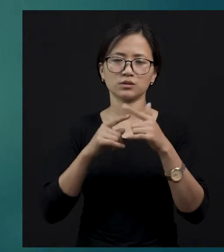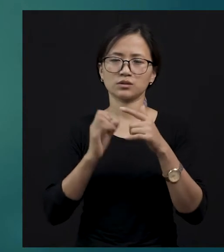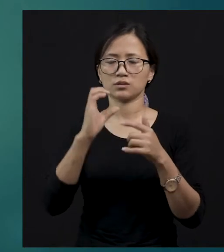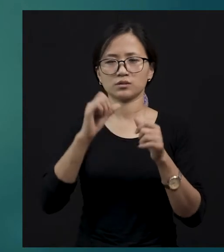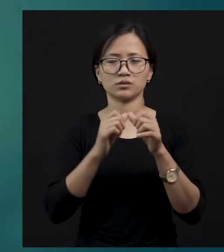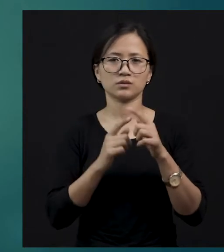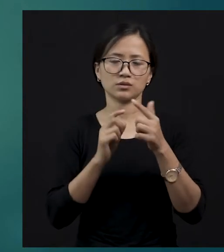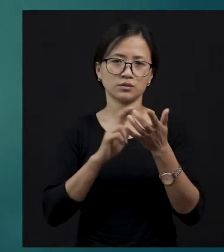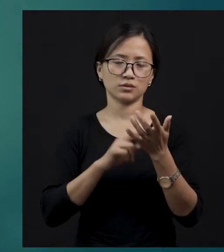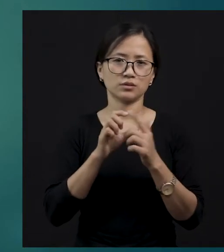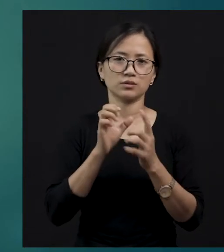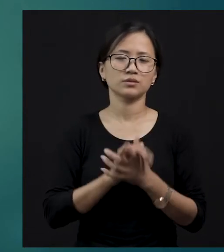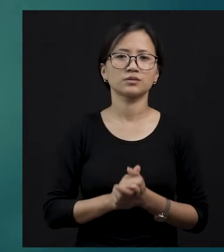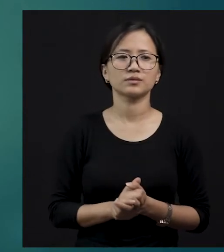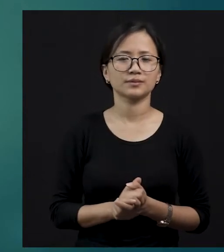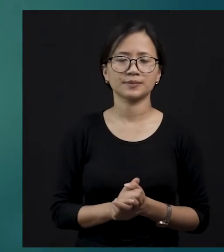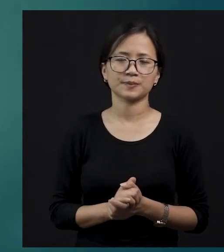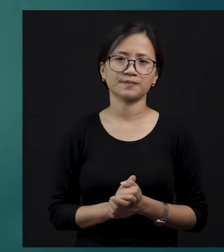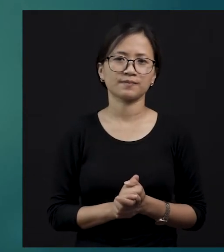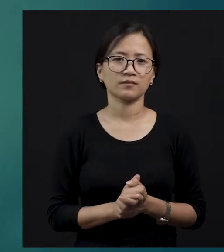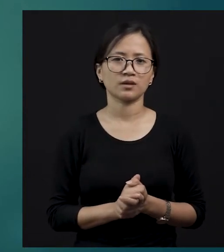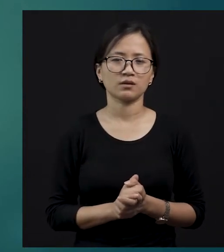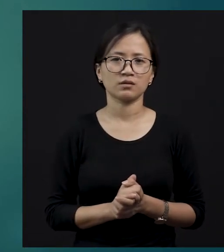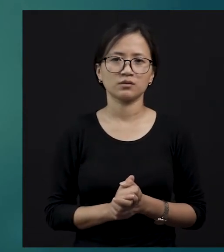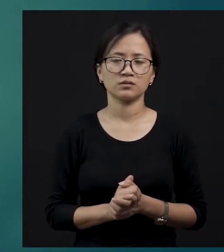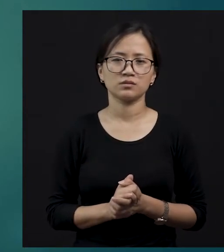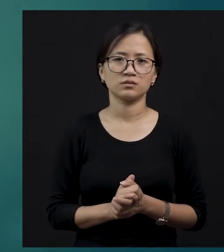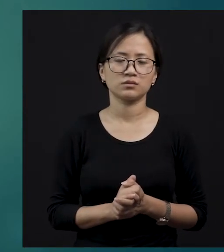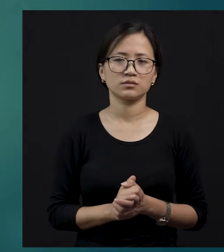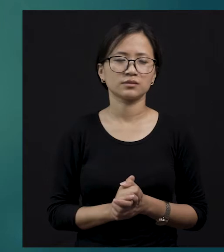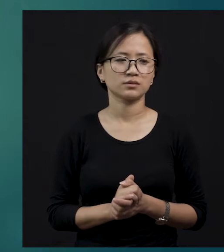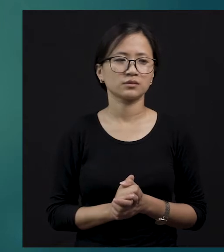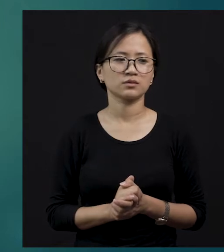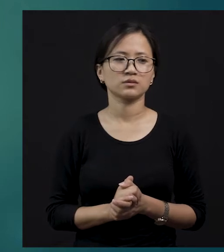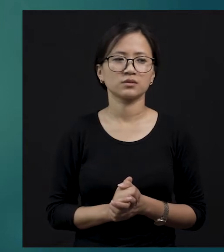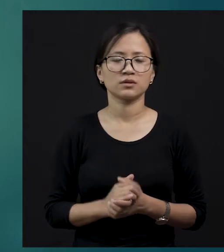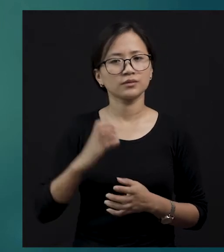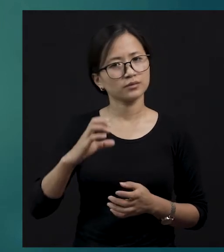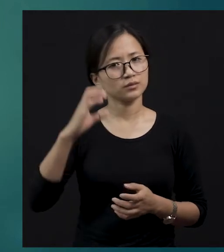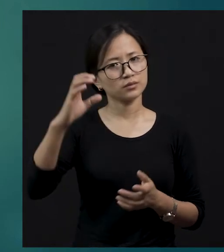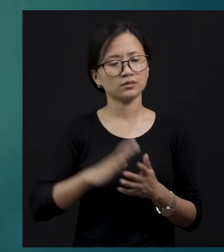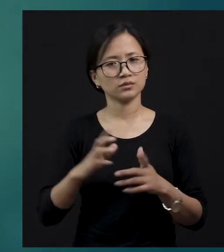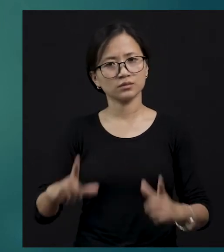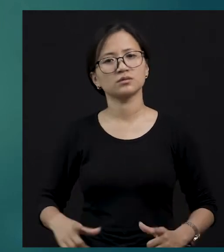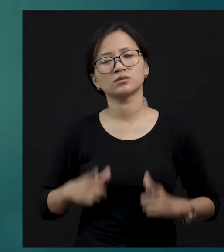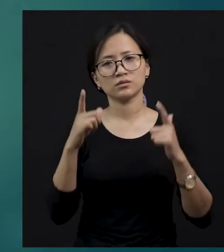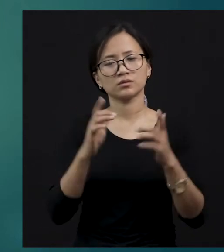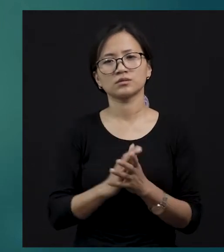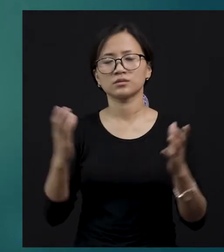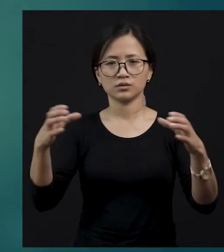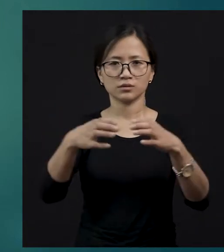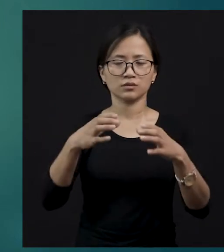around 30. They can even group up to 30 and live together. So like the mongooses, even the camels live in the desert